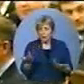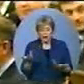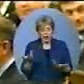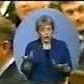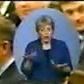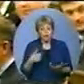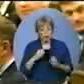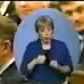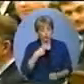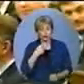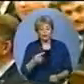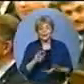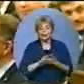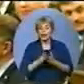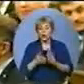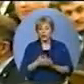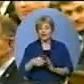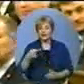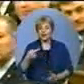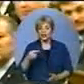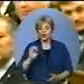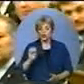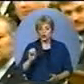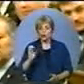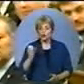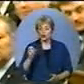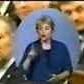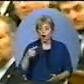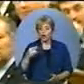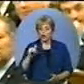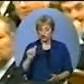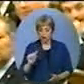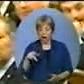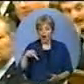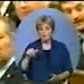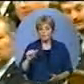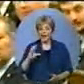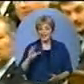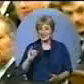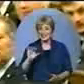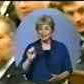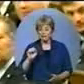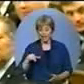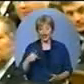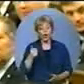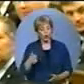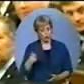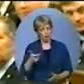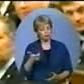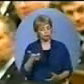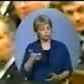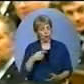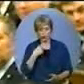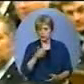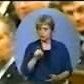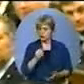workforce, and of course, quite frankly, because they recognize the value of the people, of the workers at Grant Forest Products. They